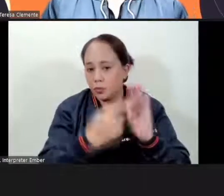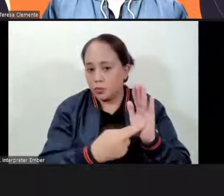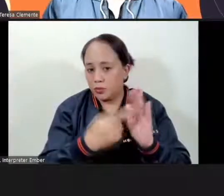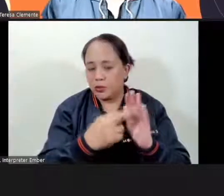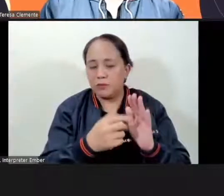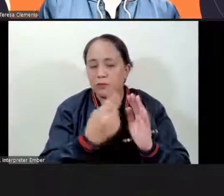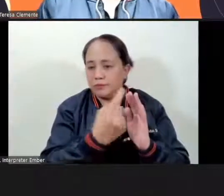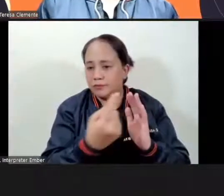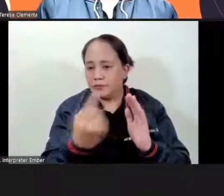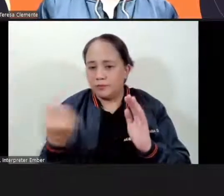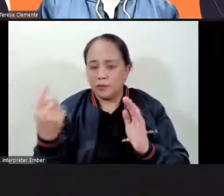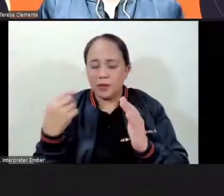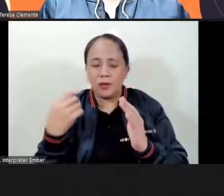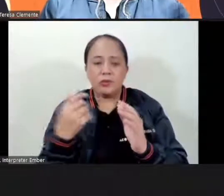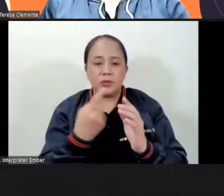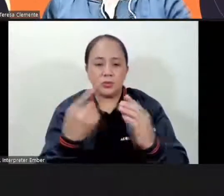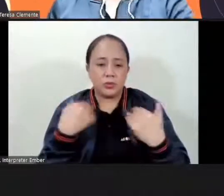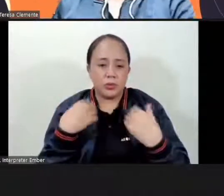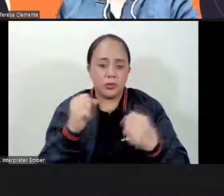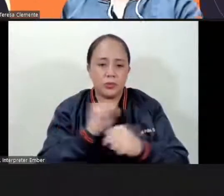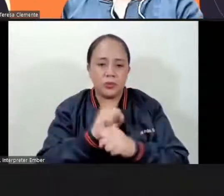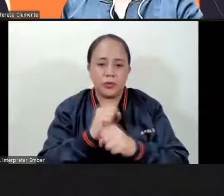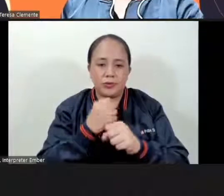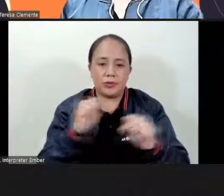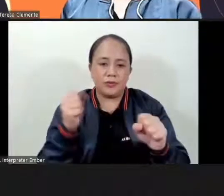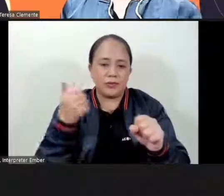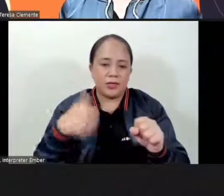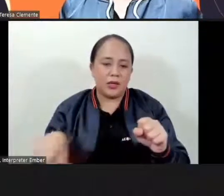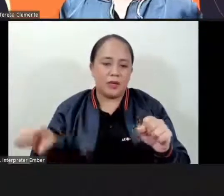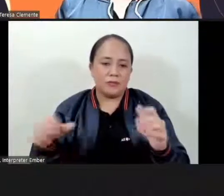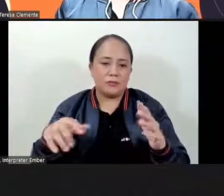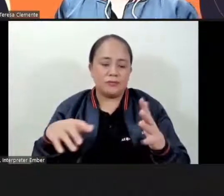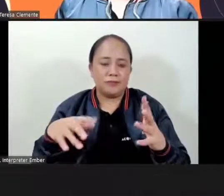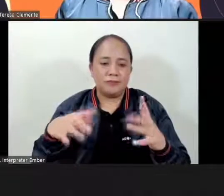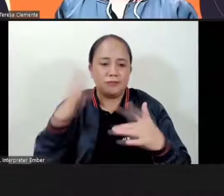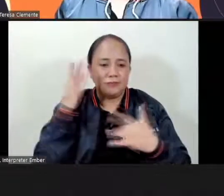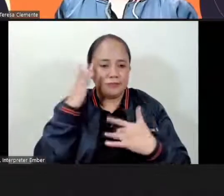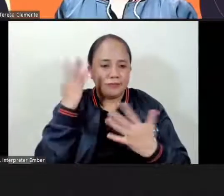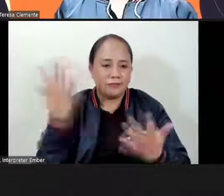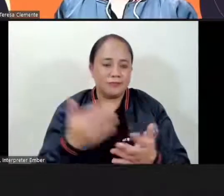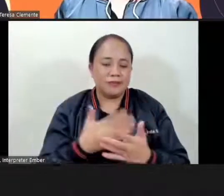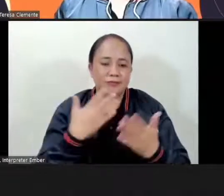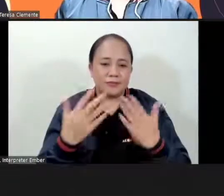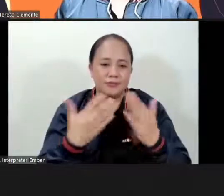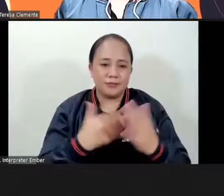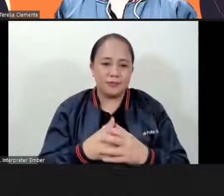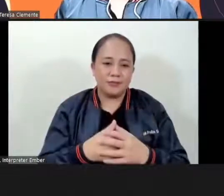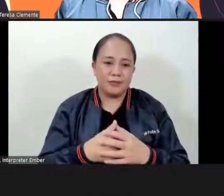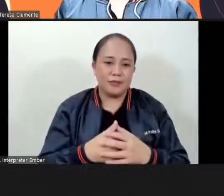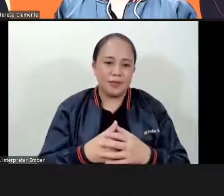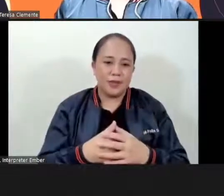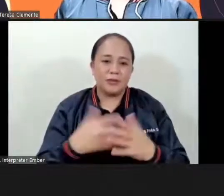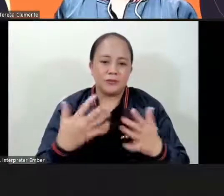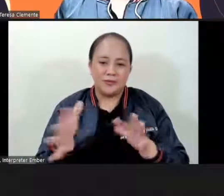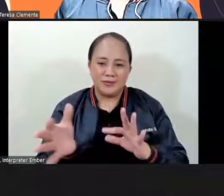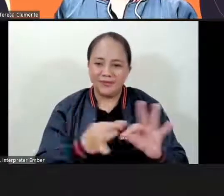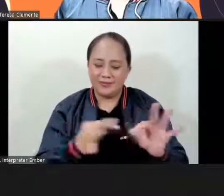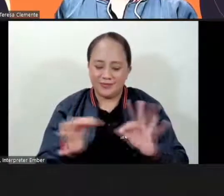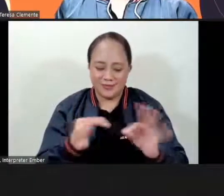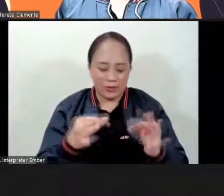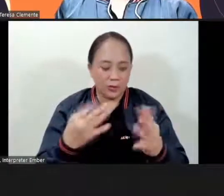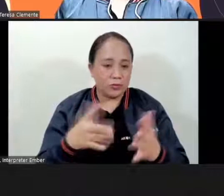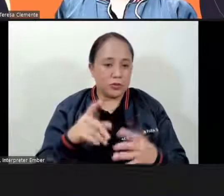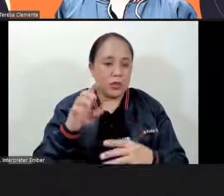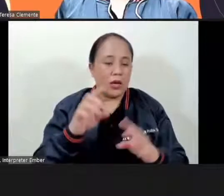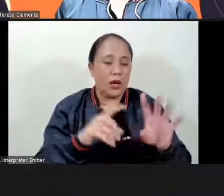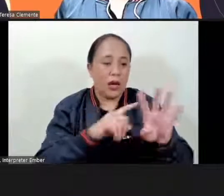us, each healthcare worker will be safe po from any harm. Thanks, Dr. Marian. That's well explained. So yung apat